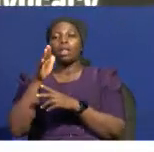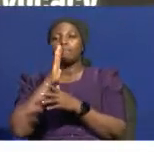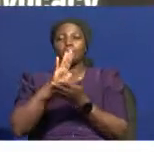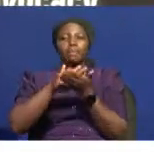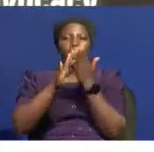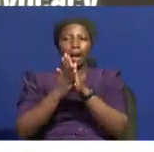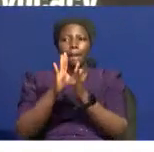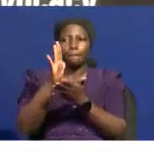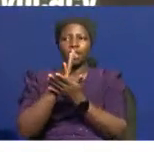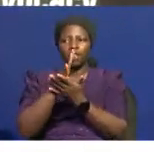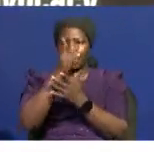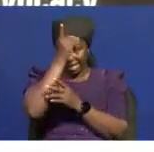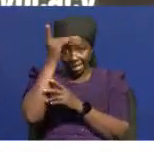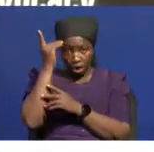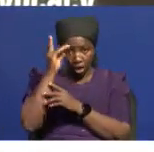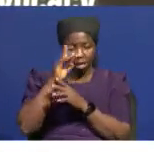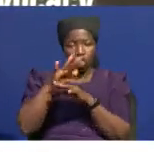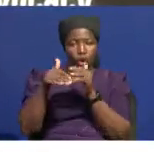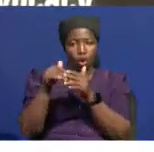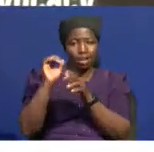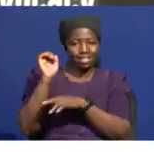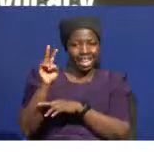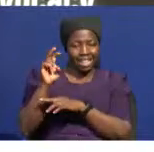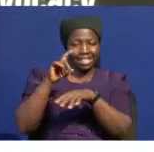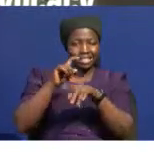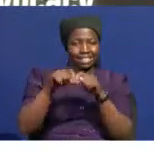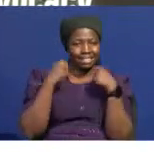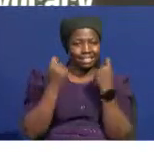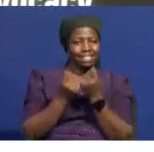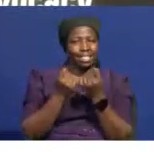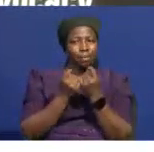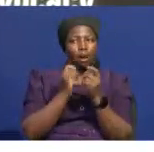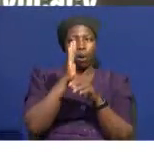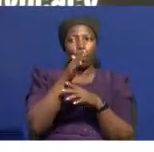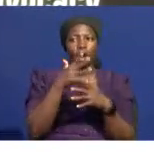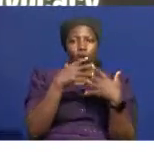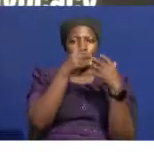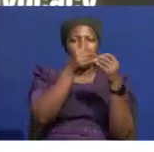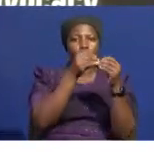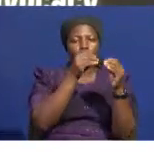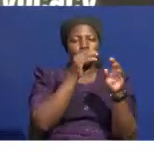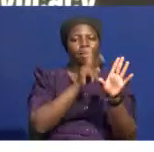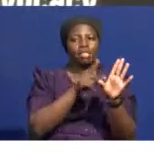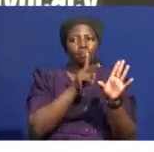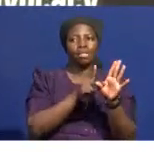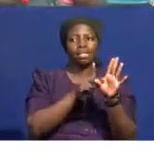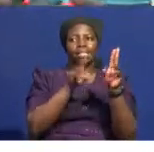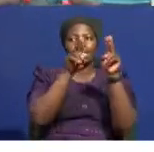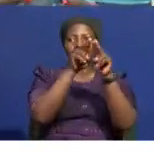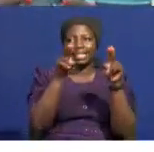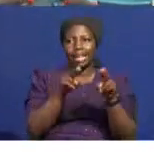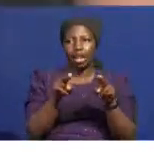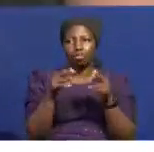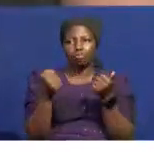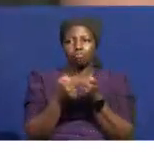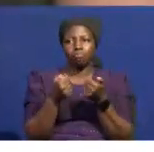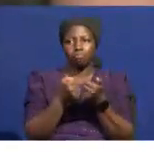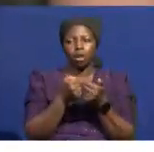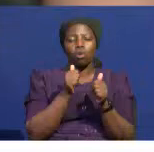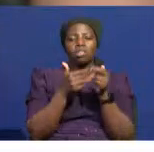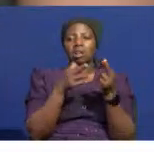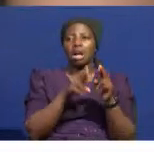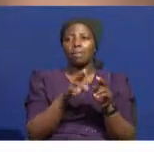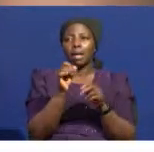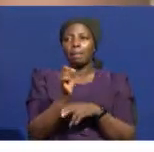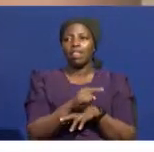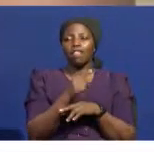team, set to take part in the Africa Connect International Showcase Trails set for